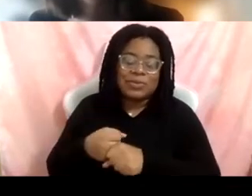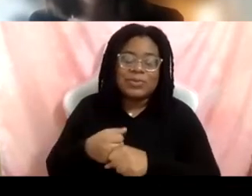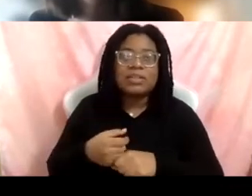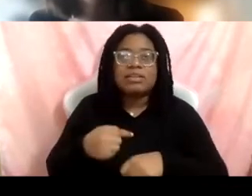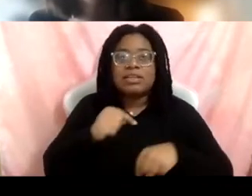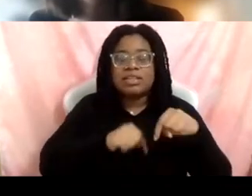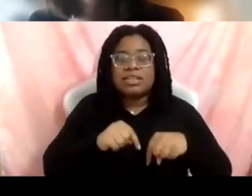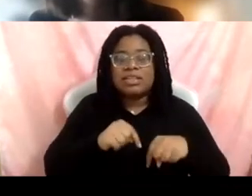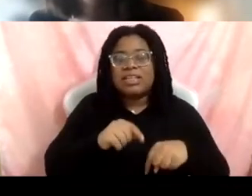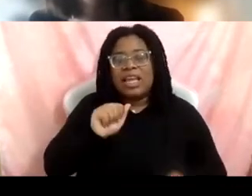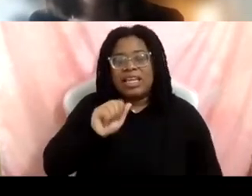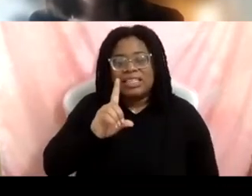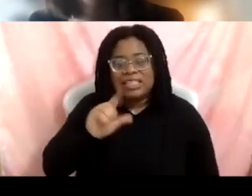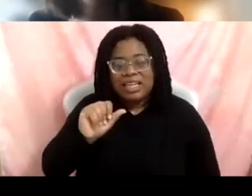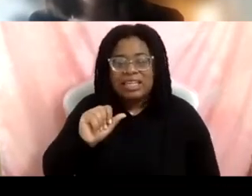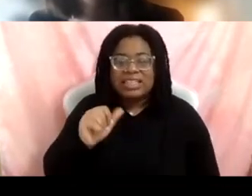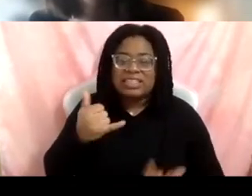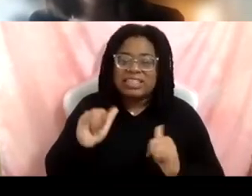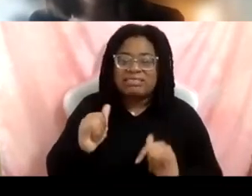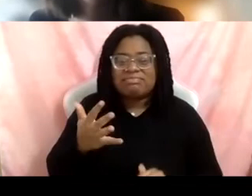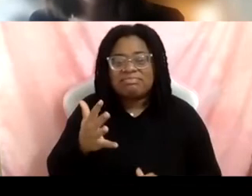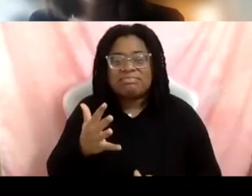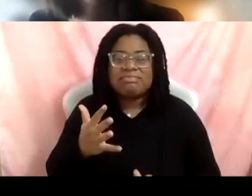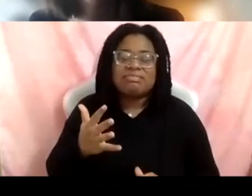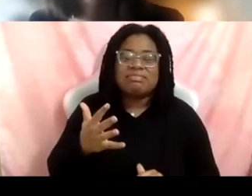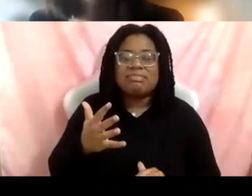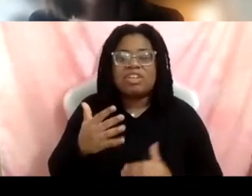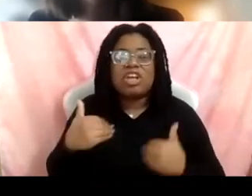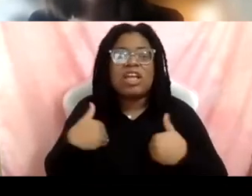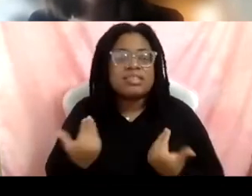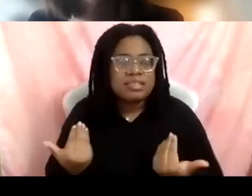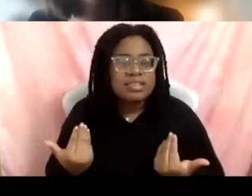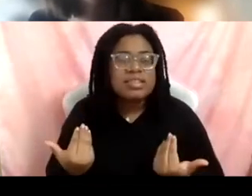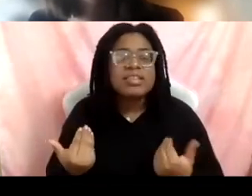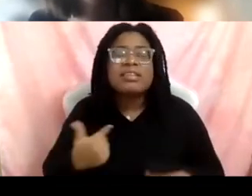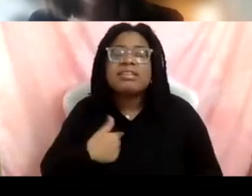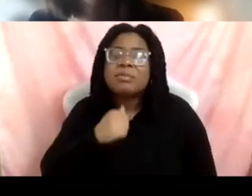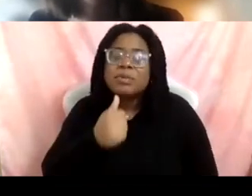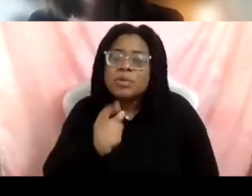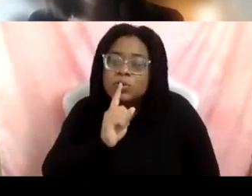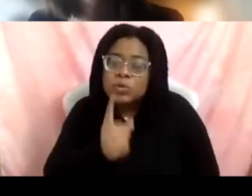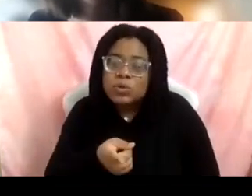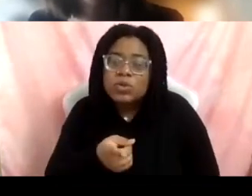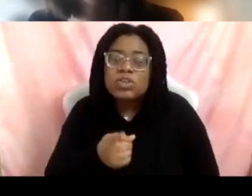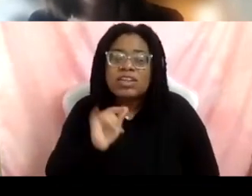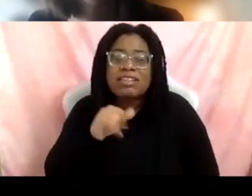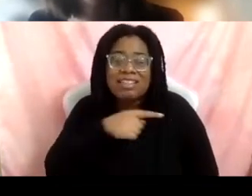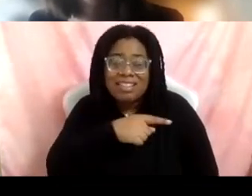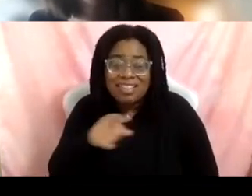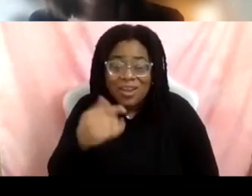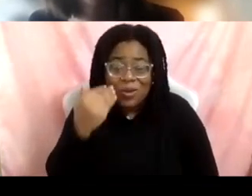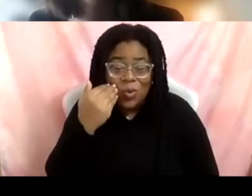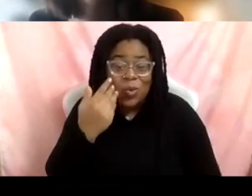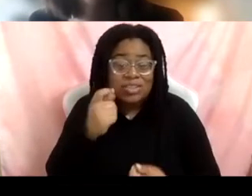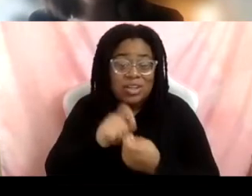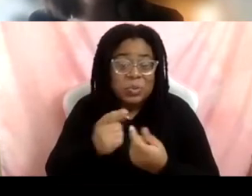the ADA was still very, very, very young. And I'm not sure that they knew exactly what they